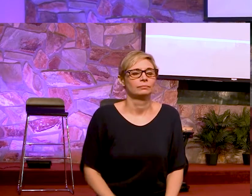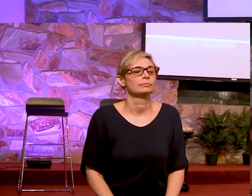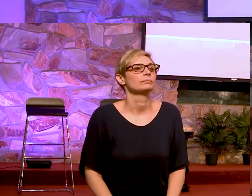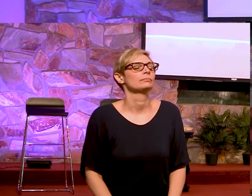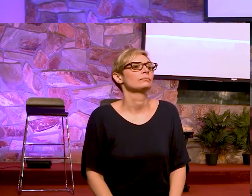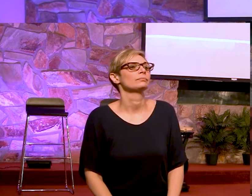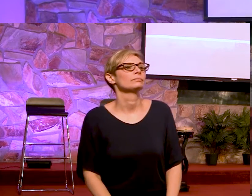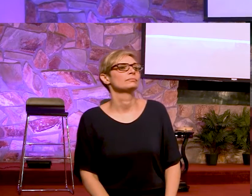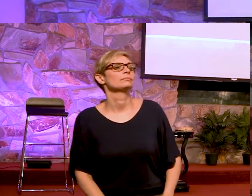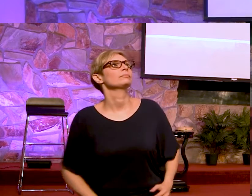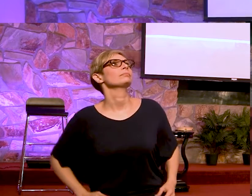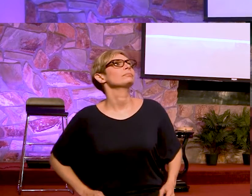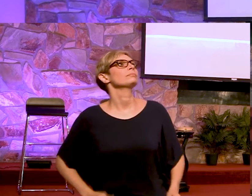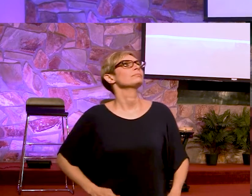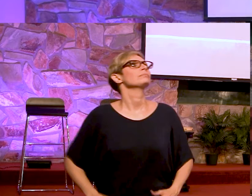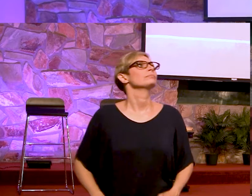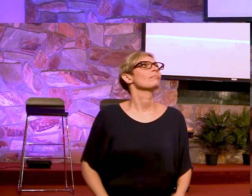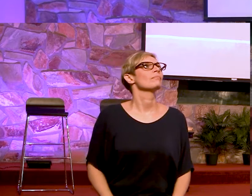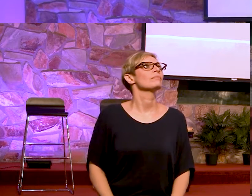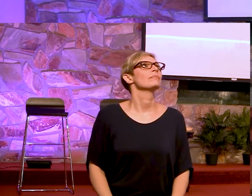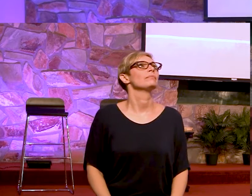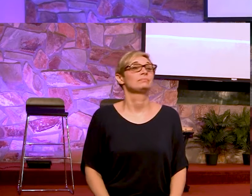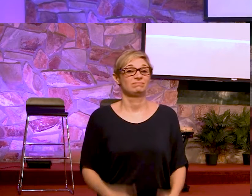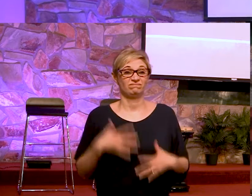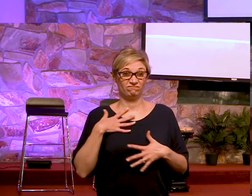When we get discouraged,